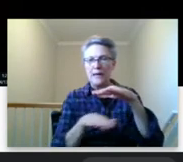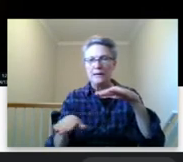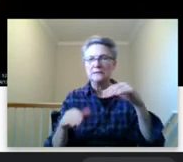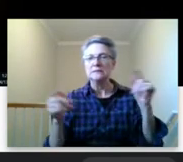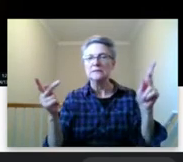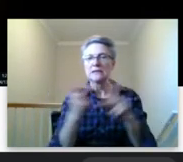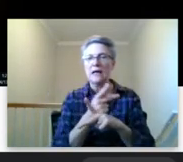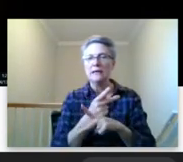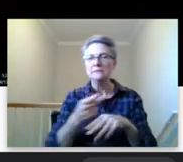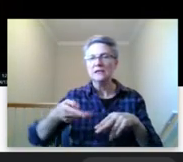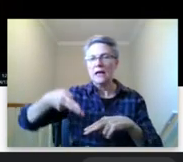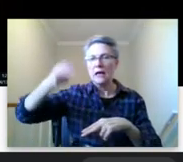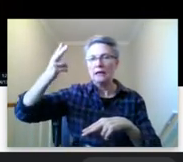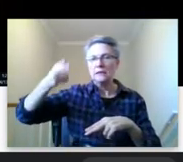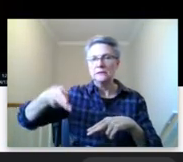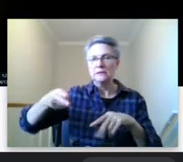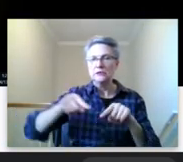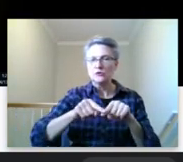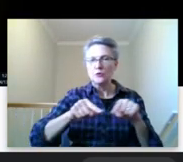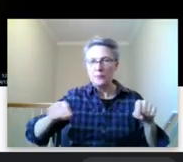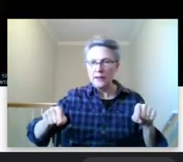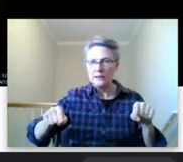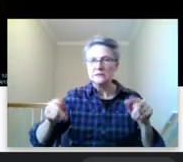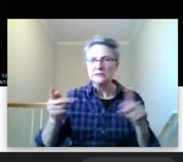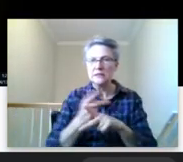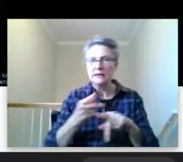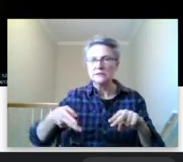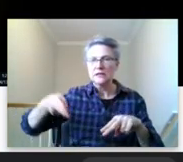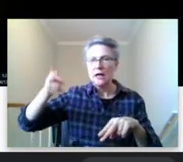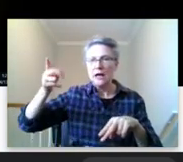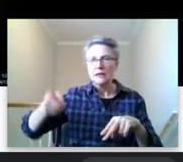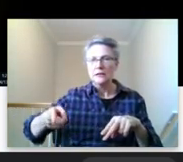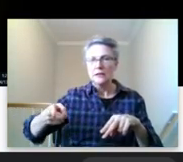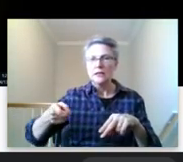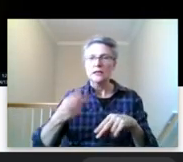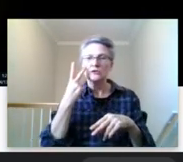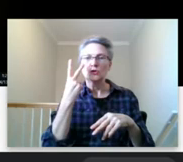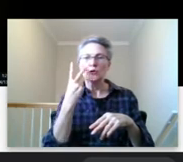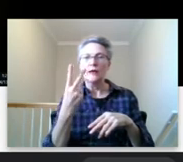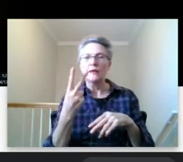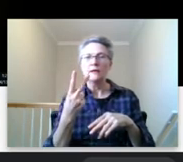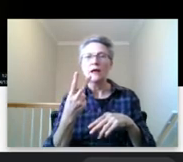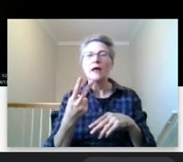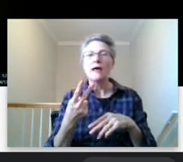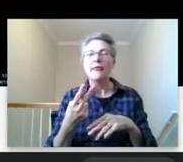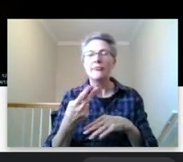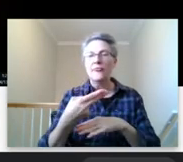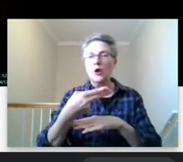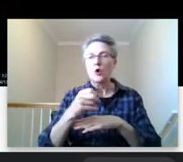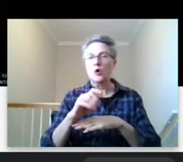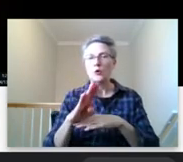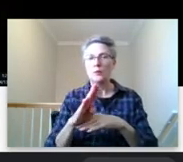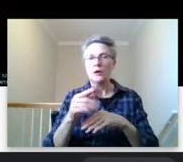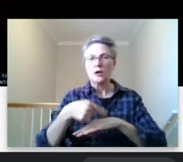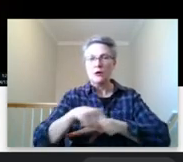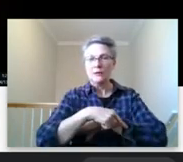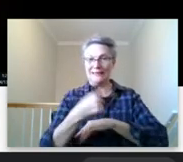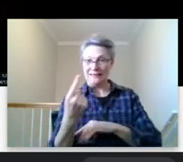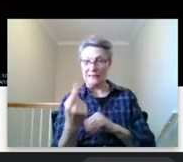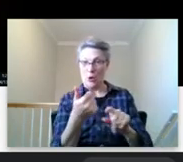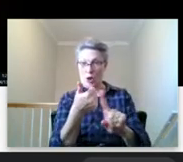look at this herb garden. What could we, if we want to define the dimensions of that garden on its own, we could look and we can see, all